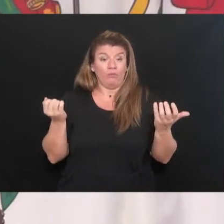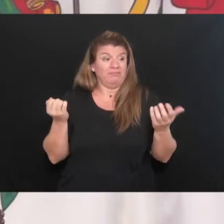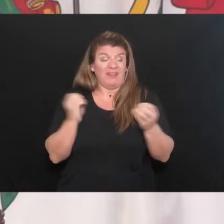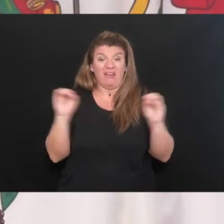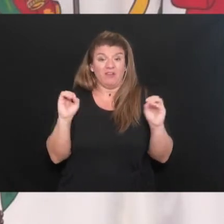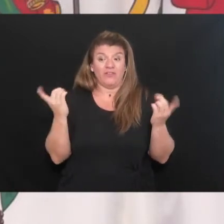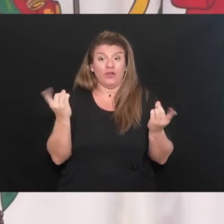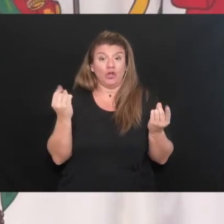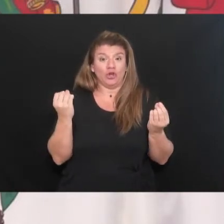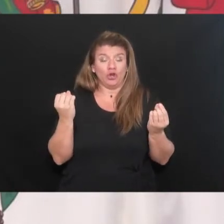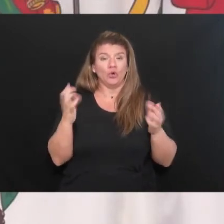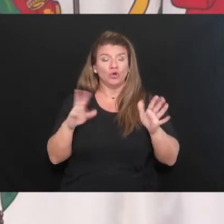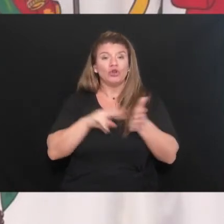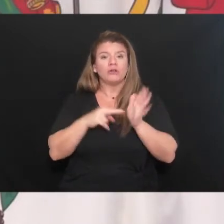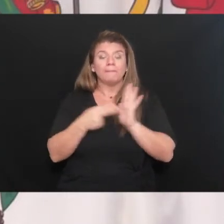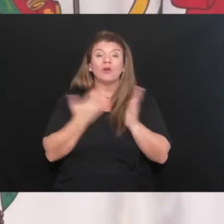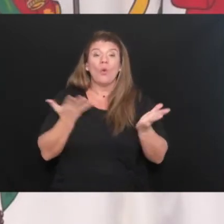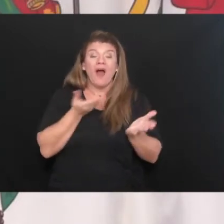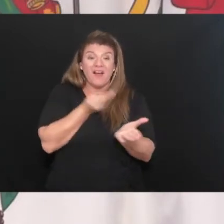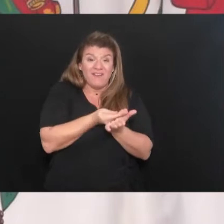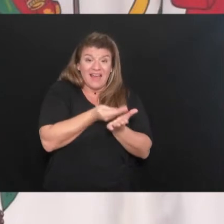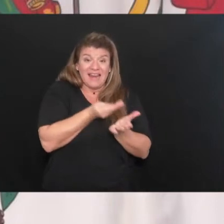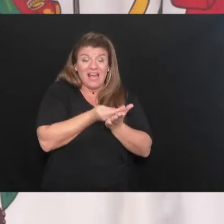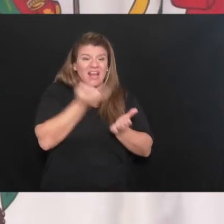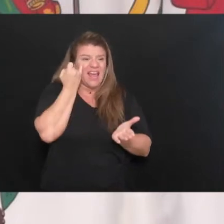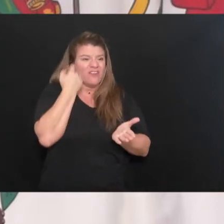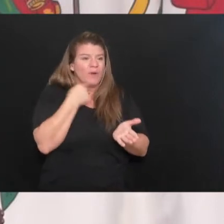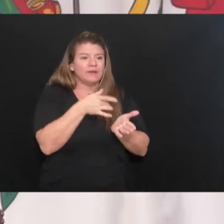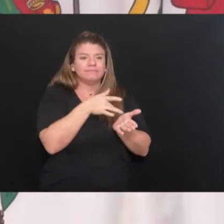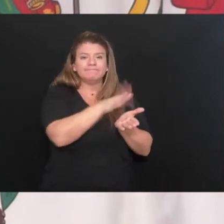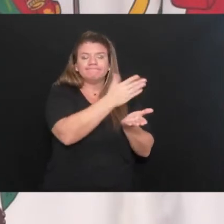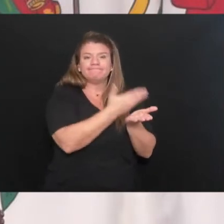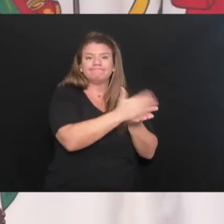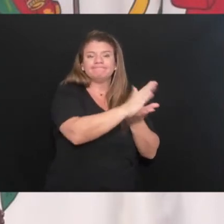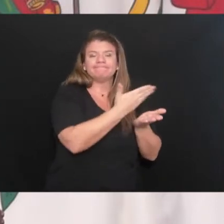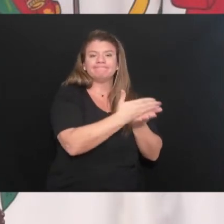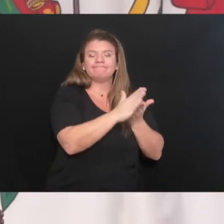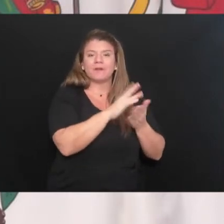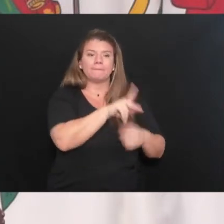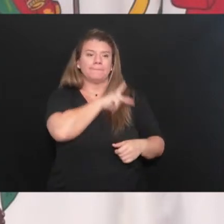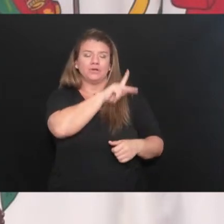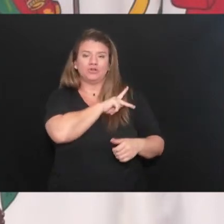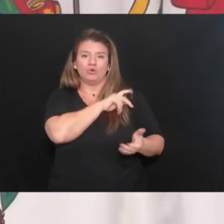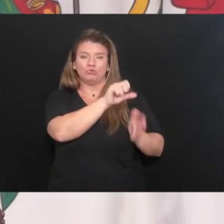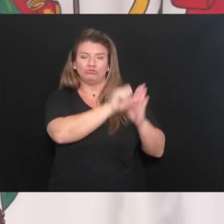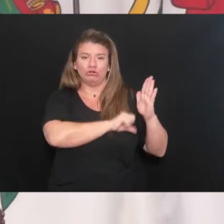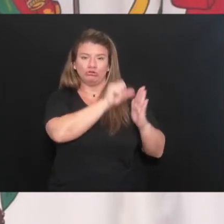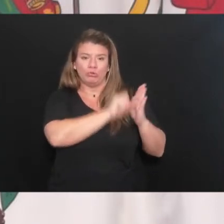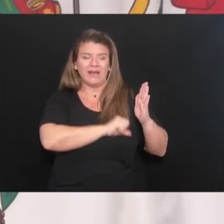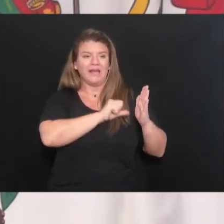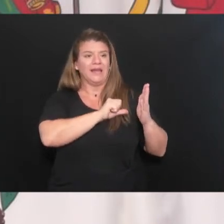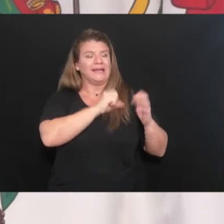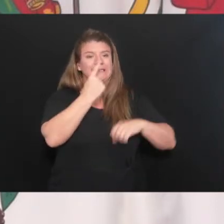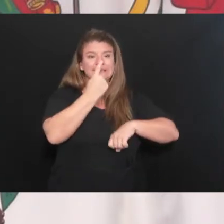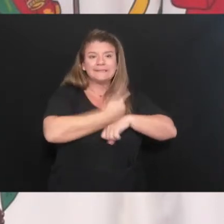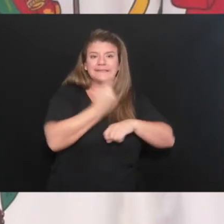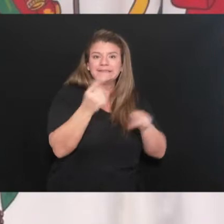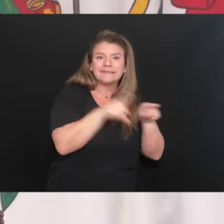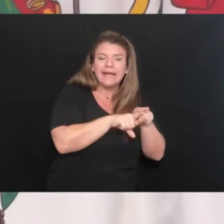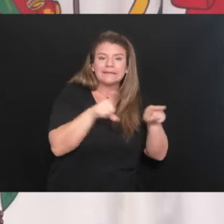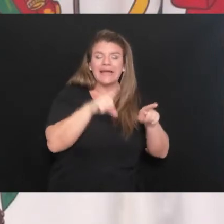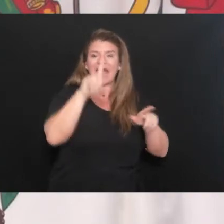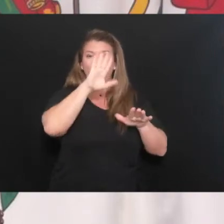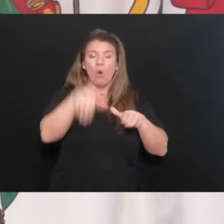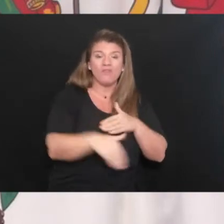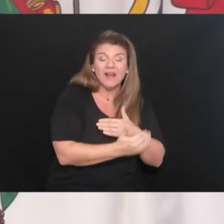eliminate elective surgeries, you know, whether they be the same day surgery or they're an overnight surgery, they